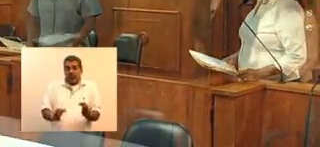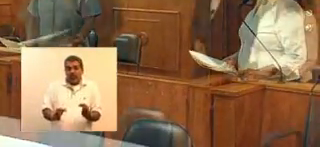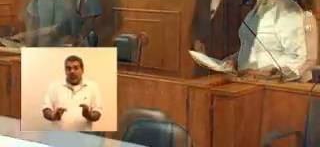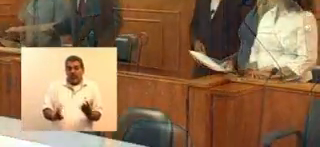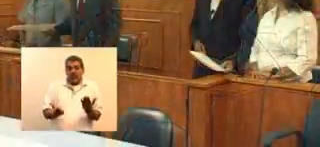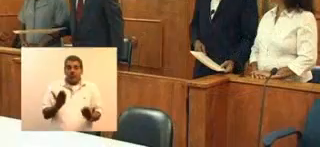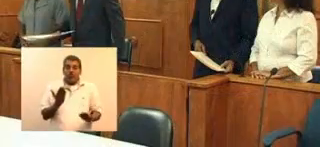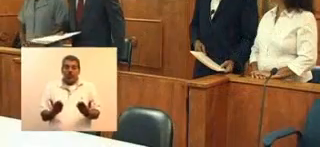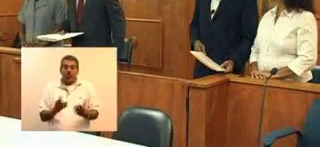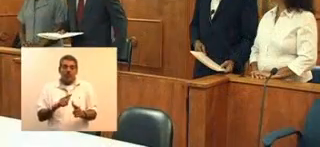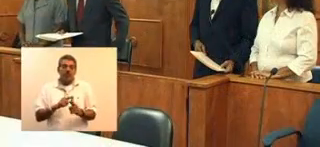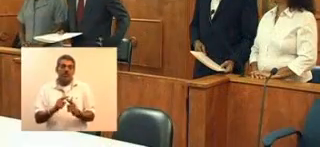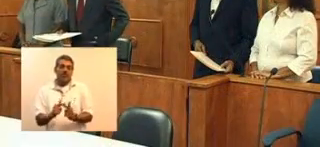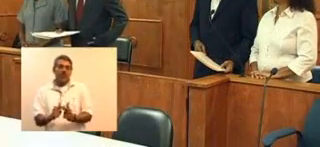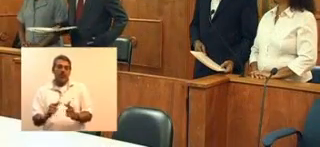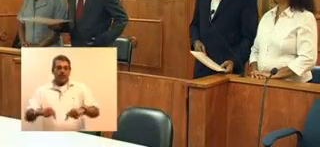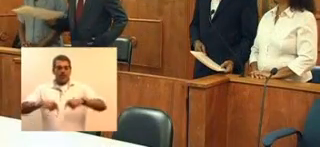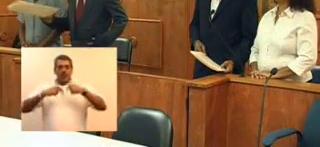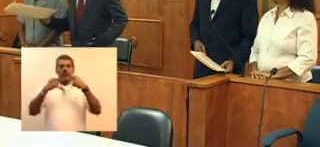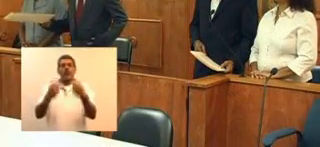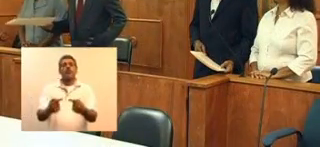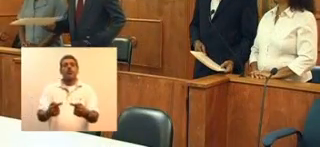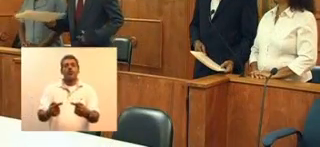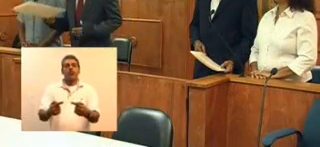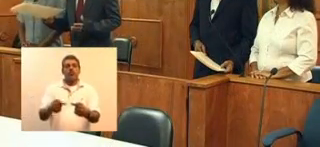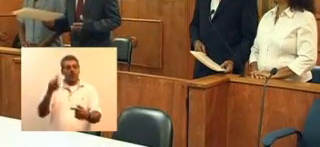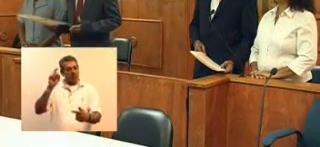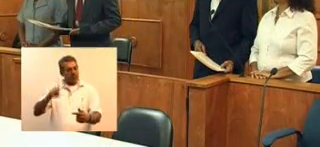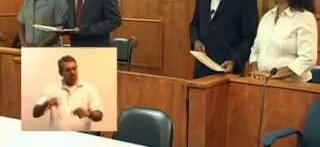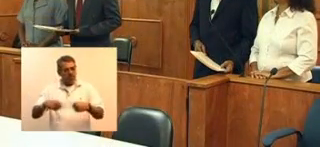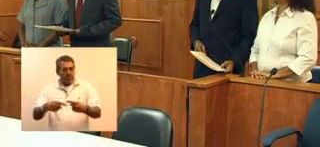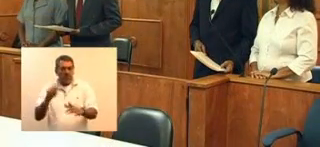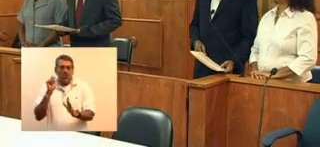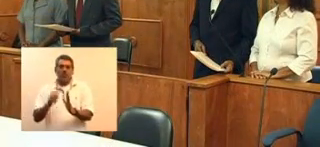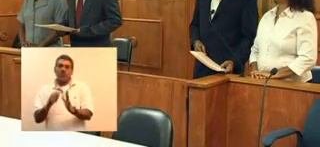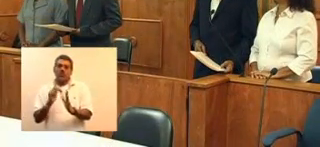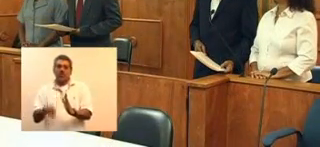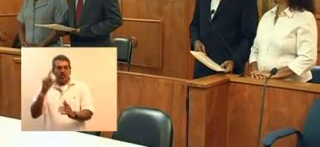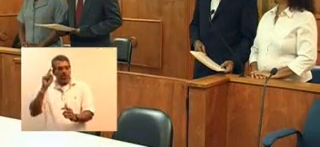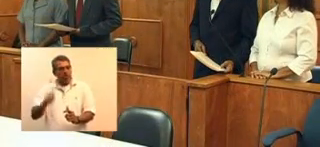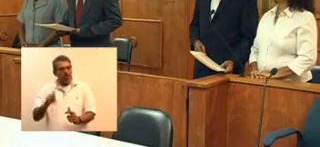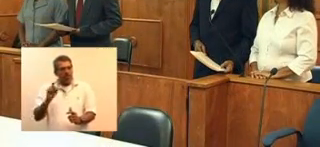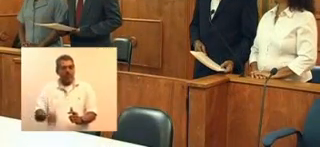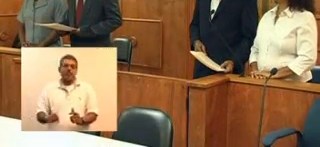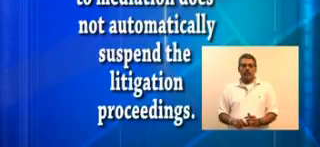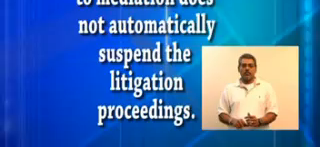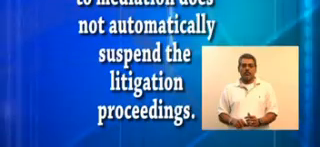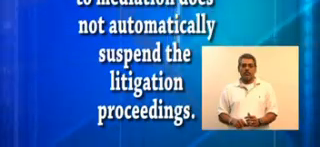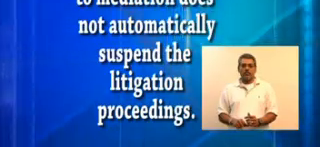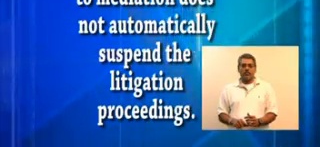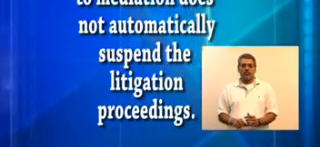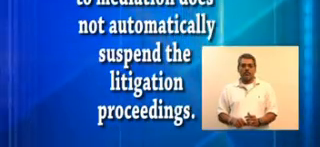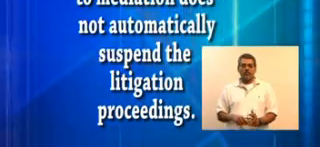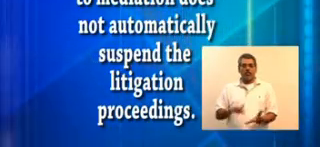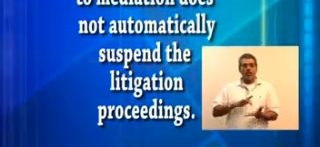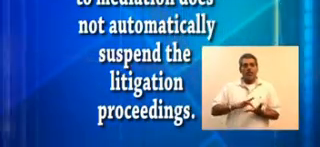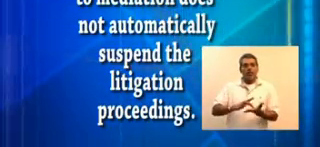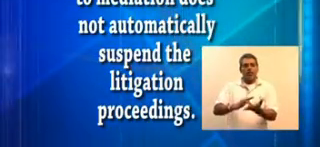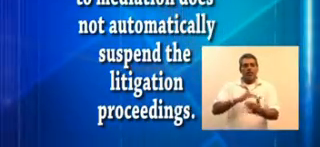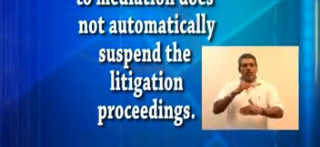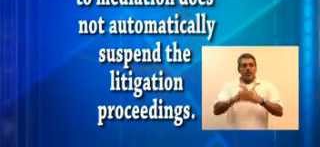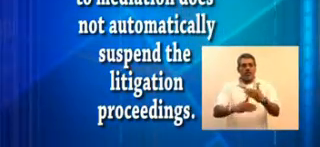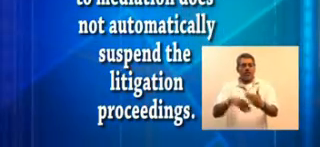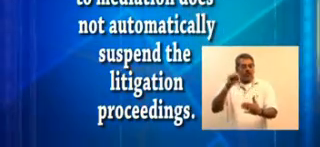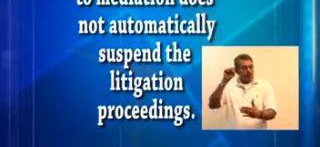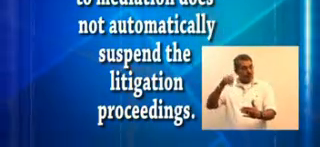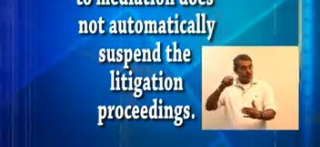any or all of the issues, those remaining will be resolved by litigation. You should be aware that